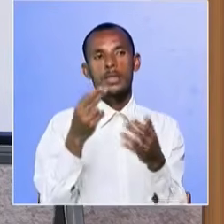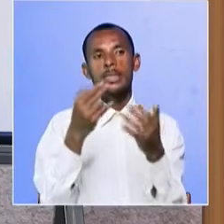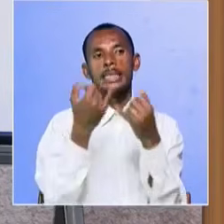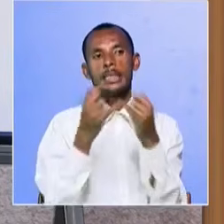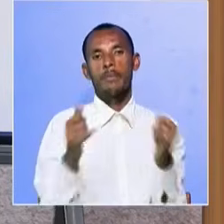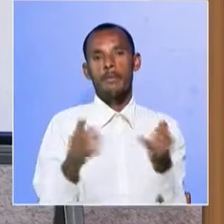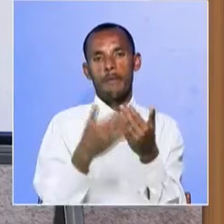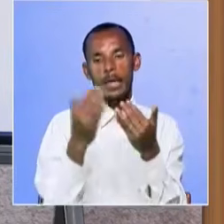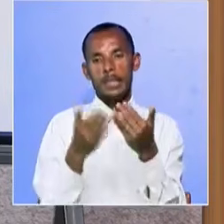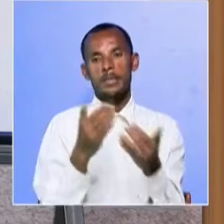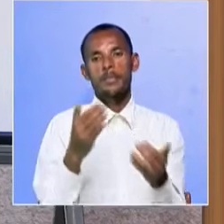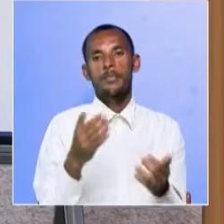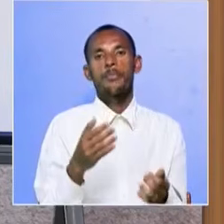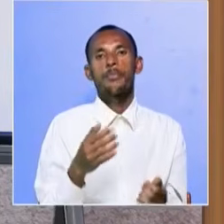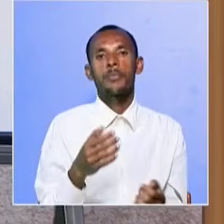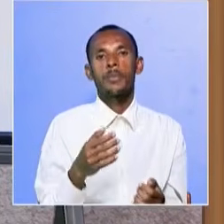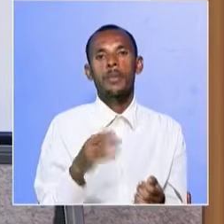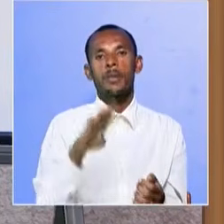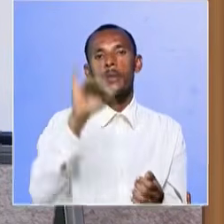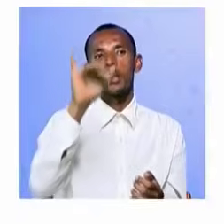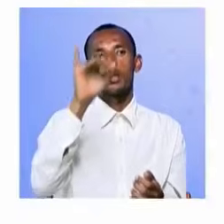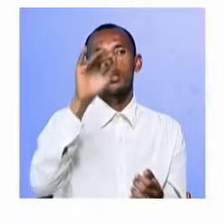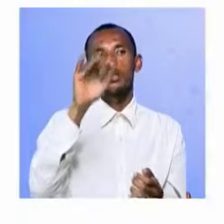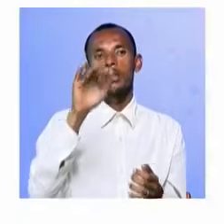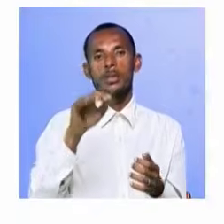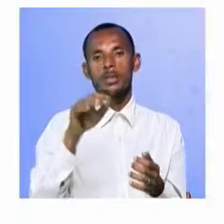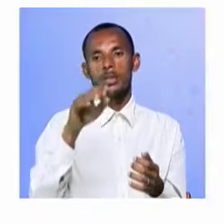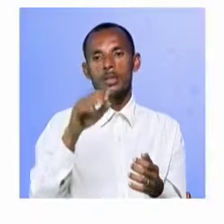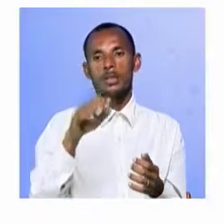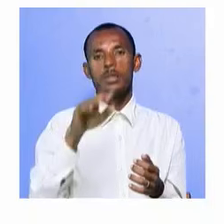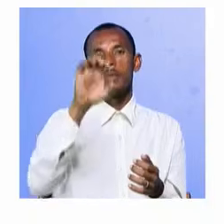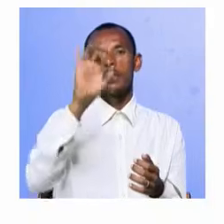simplification. Okay? By 4, this is